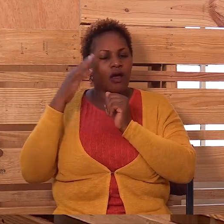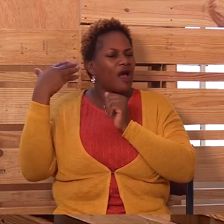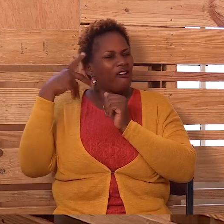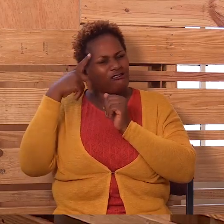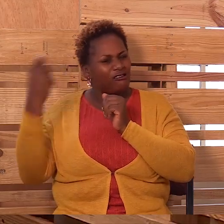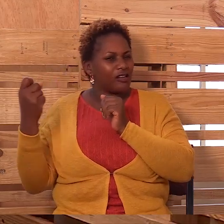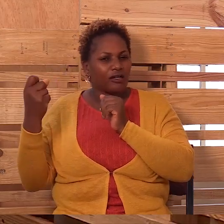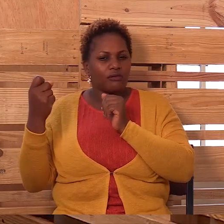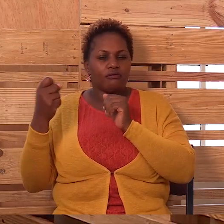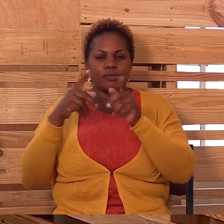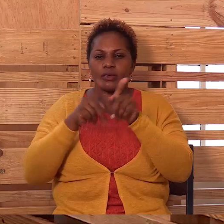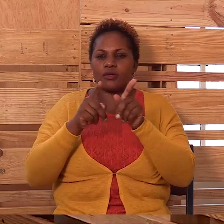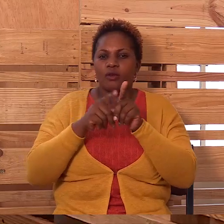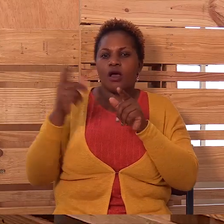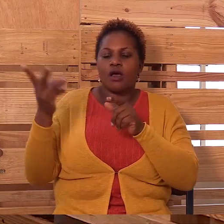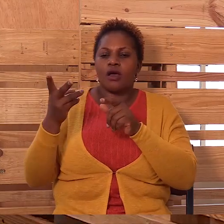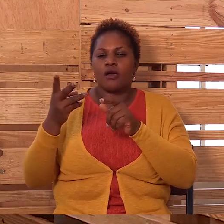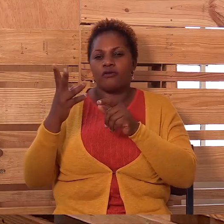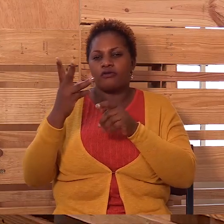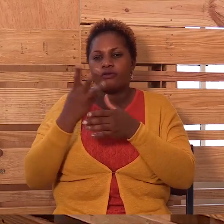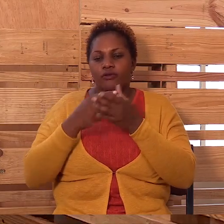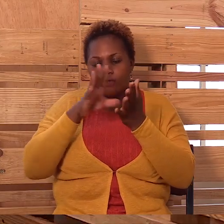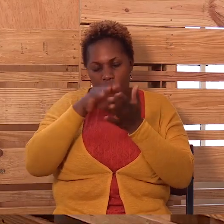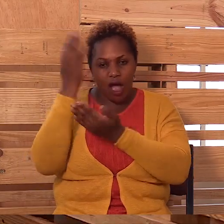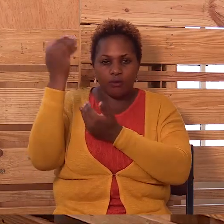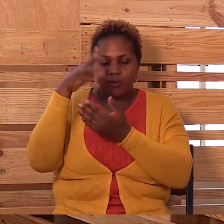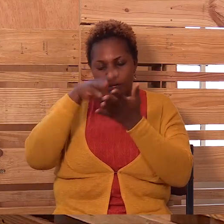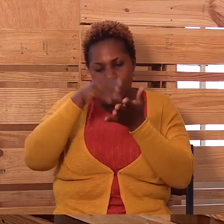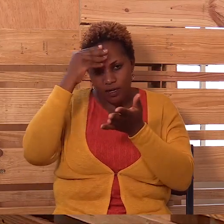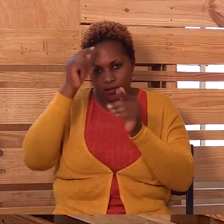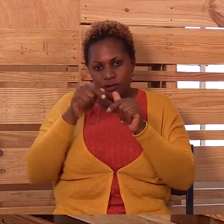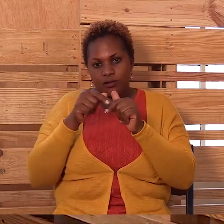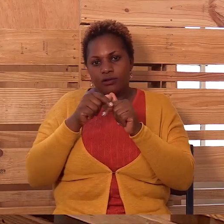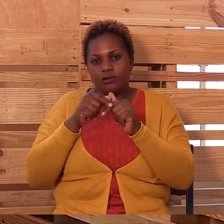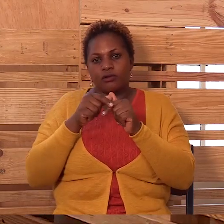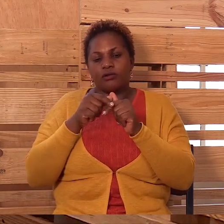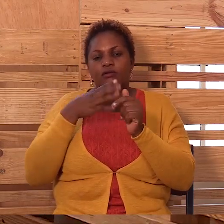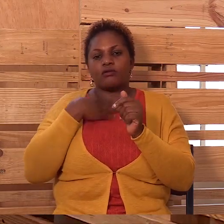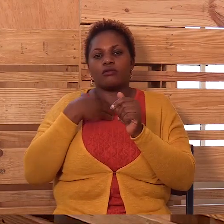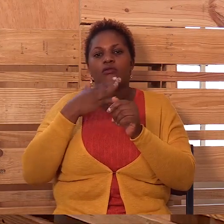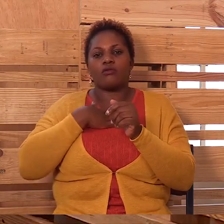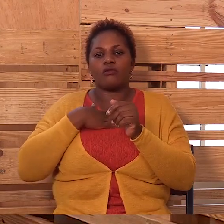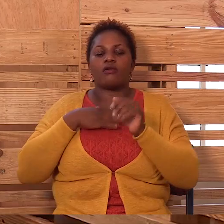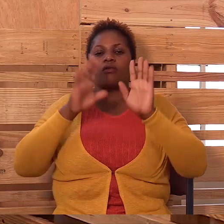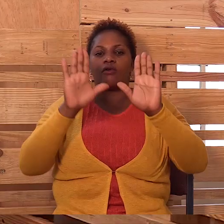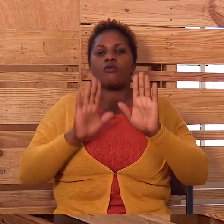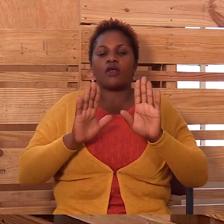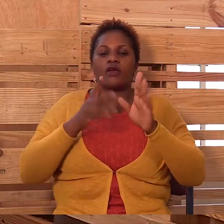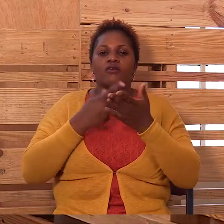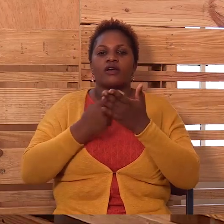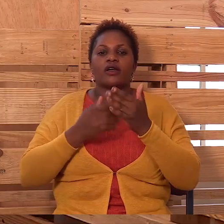not rebel like Korah, Dathan, and Abiram. I hope you've learned a lot in today's lesson, and I want to wish